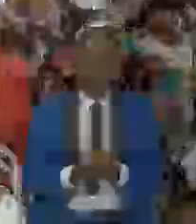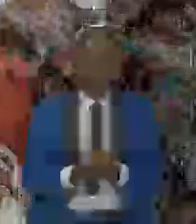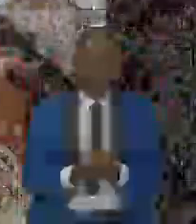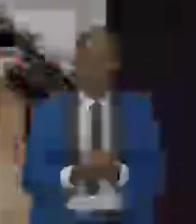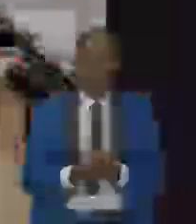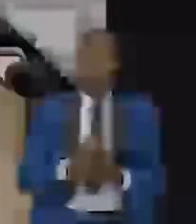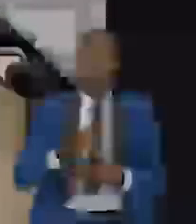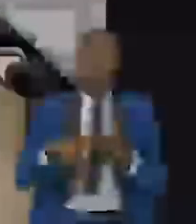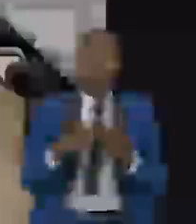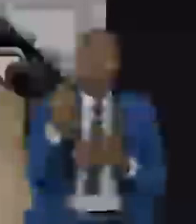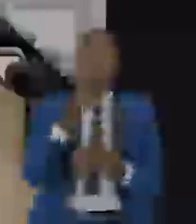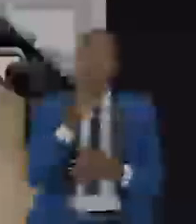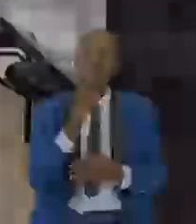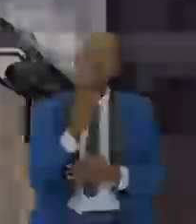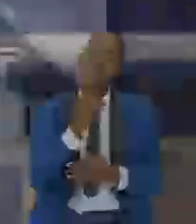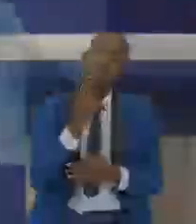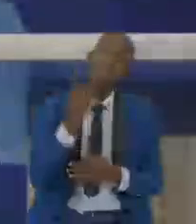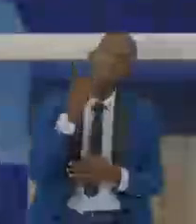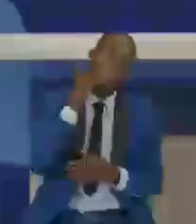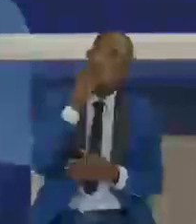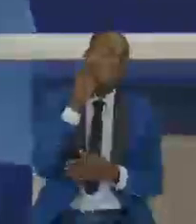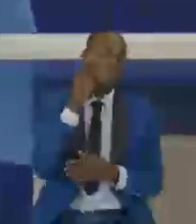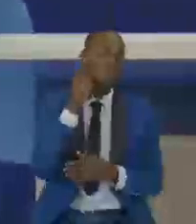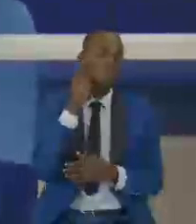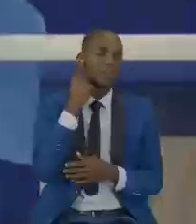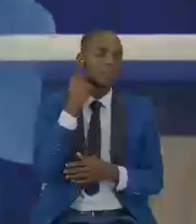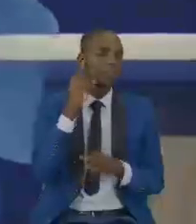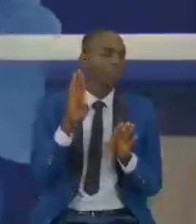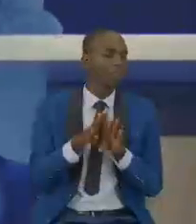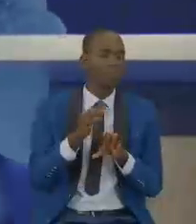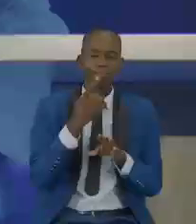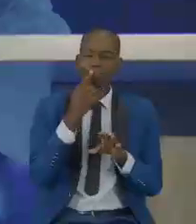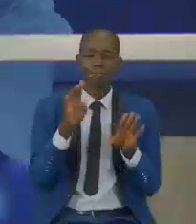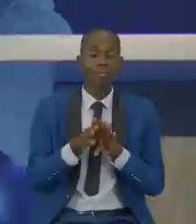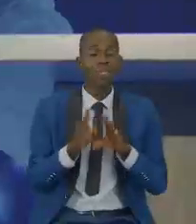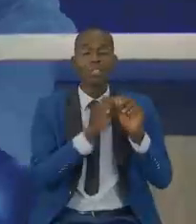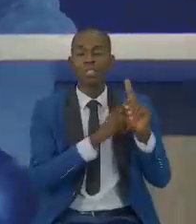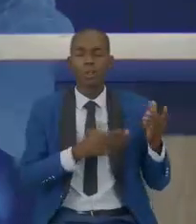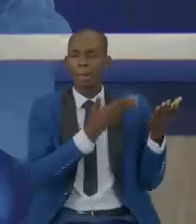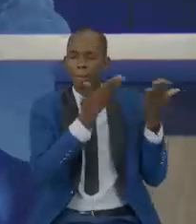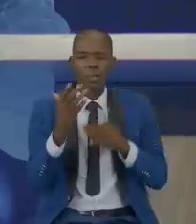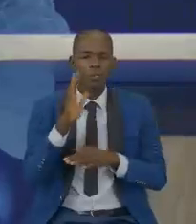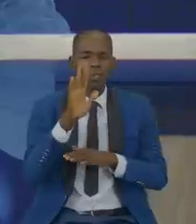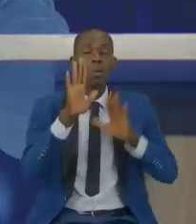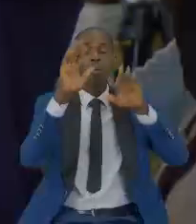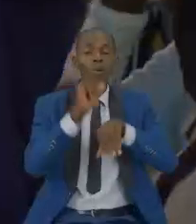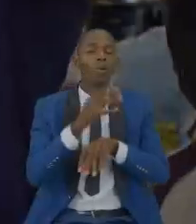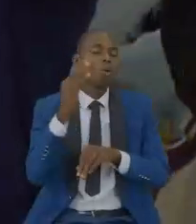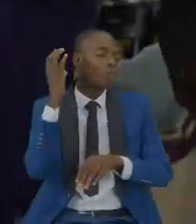Those who are deaf and dumb, the Lord, bring your miracle of hearing right